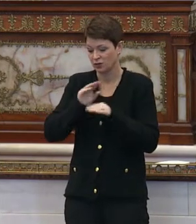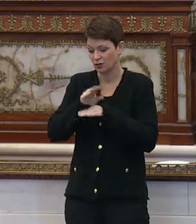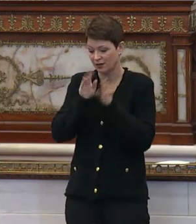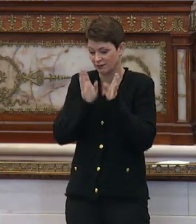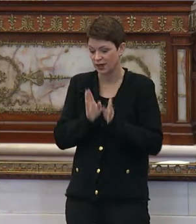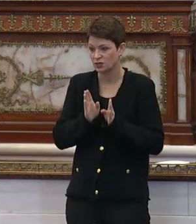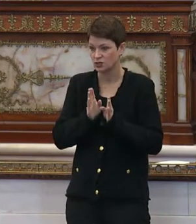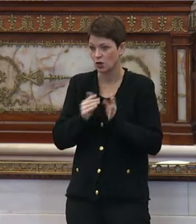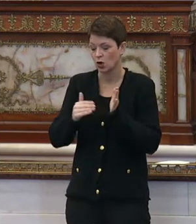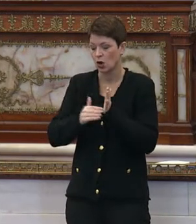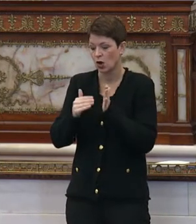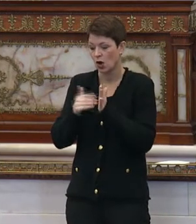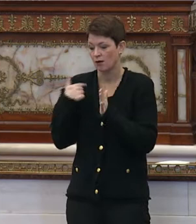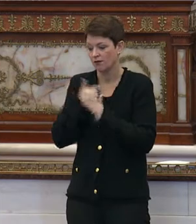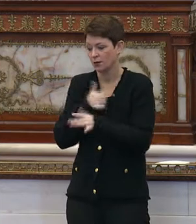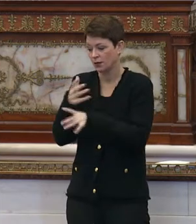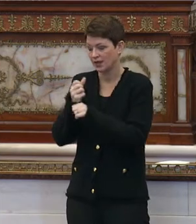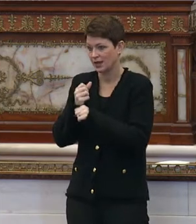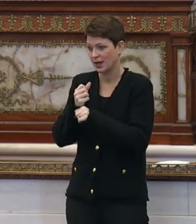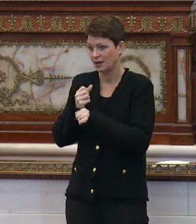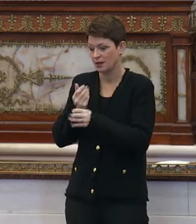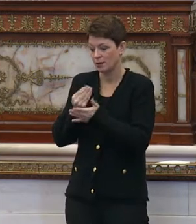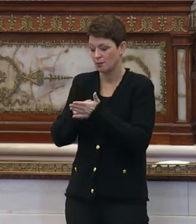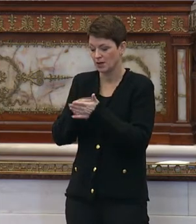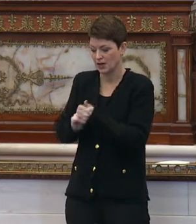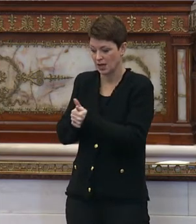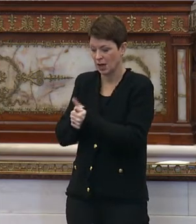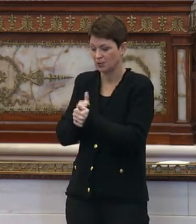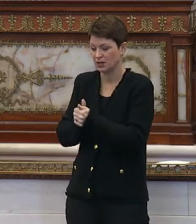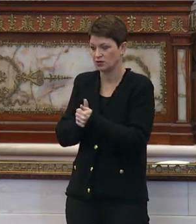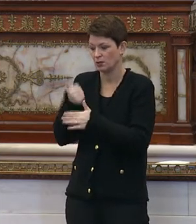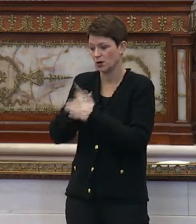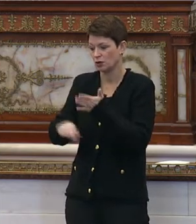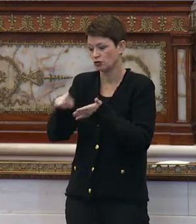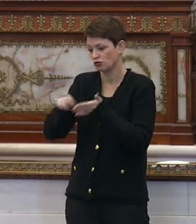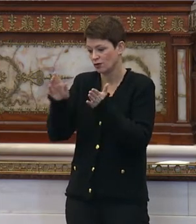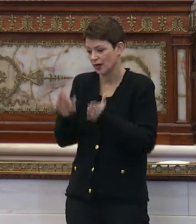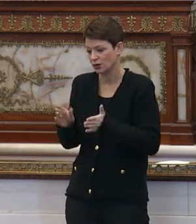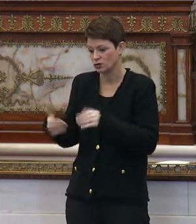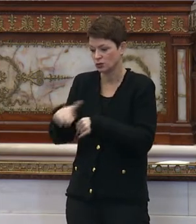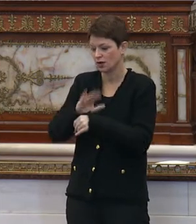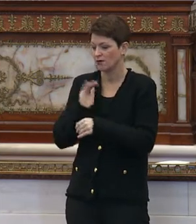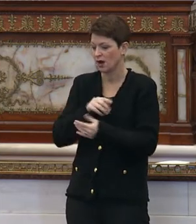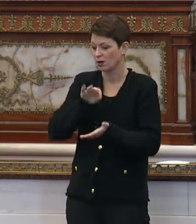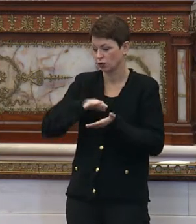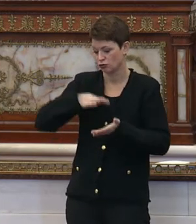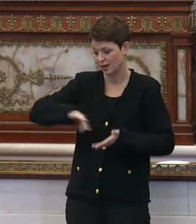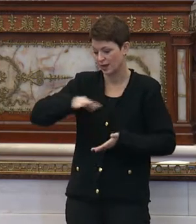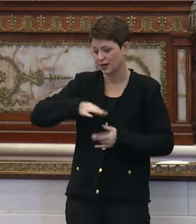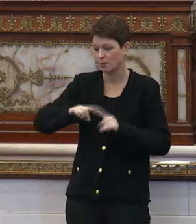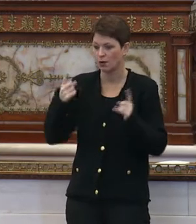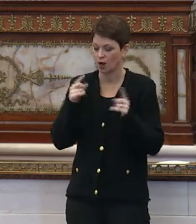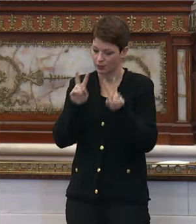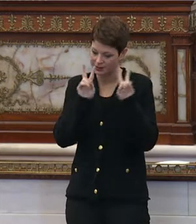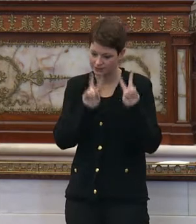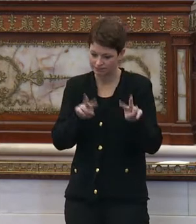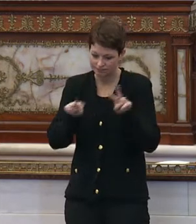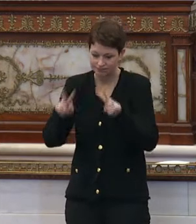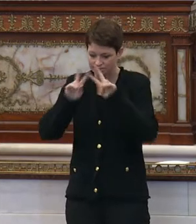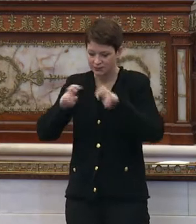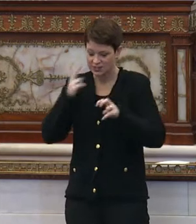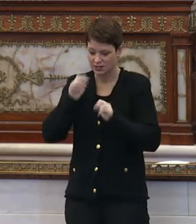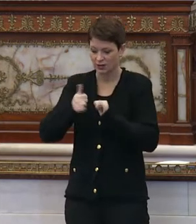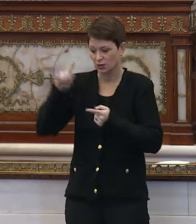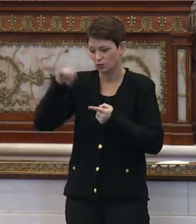We frequently get refunding updates from underwriters who are covering our credit. So we're always looking to see if we can